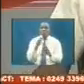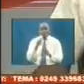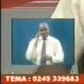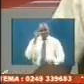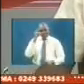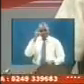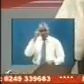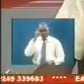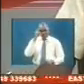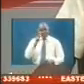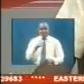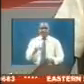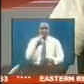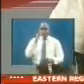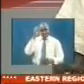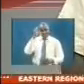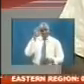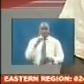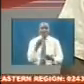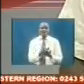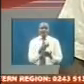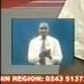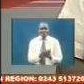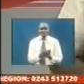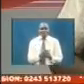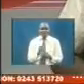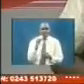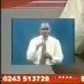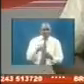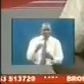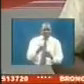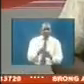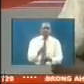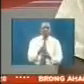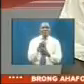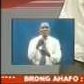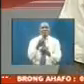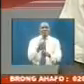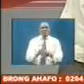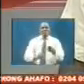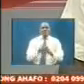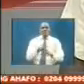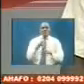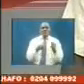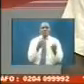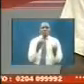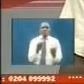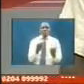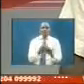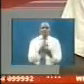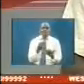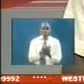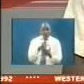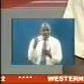The government has directed the finance ministry to take urgent steps to seek a bailout from the International Monetary Fund, the IMF. The move is aimed